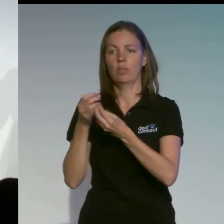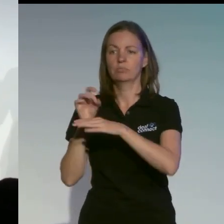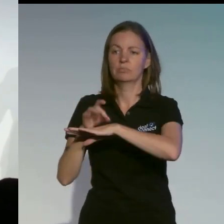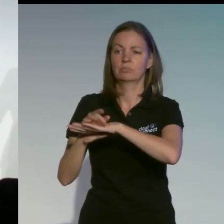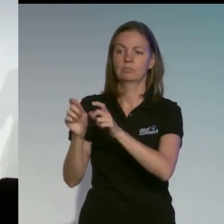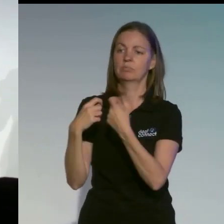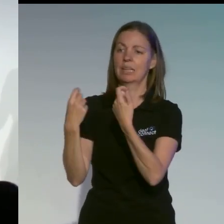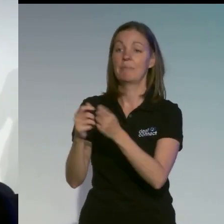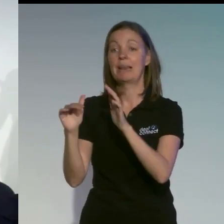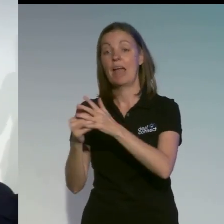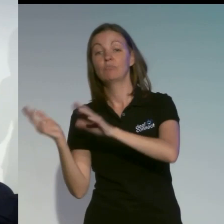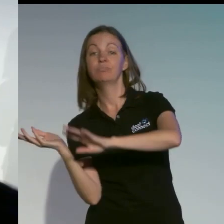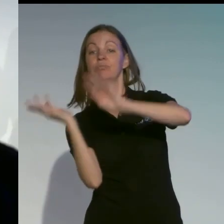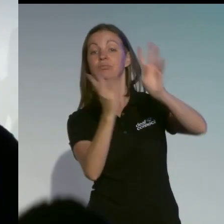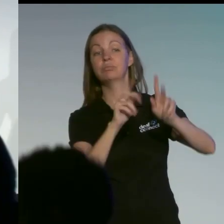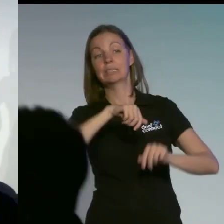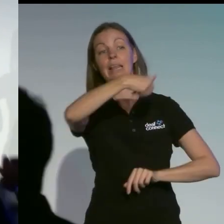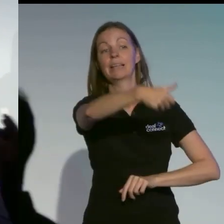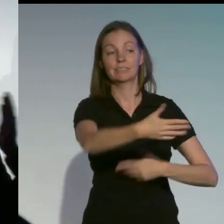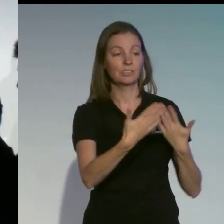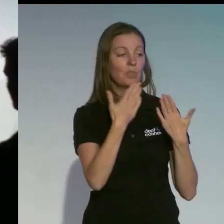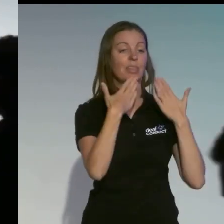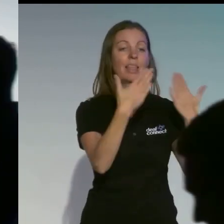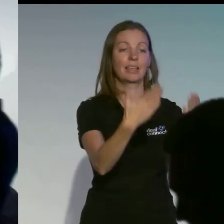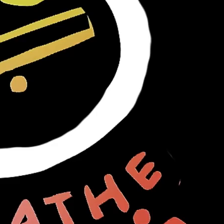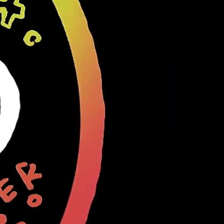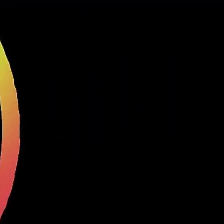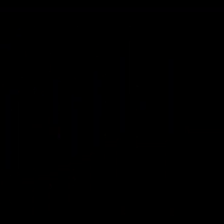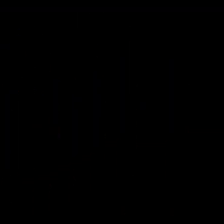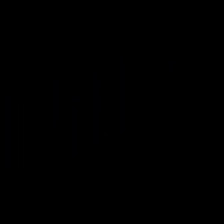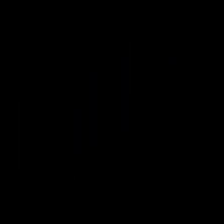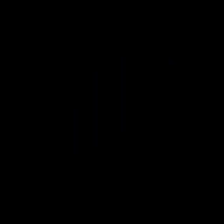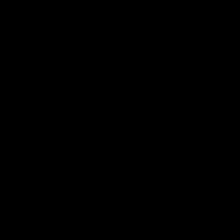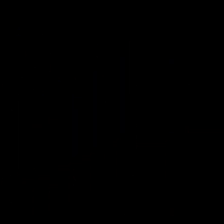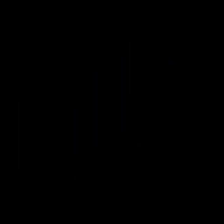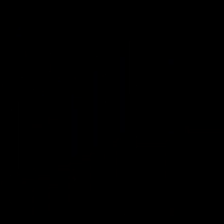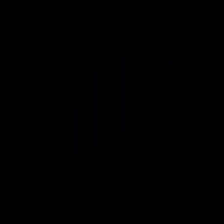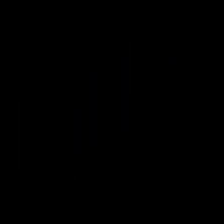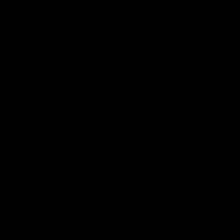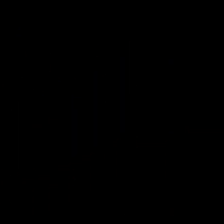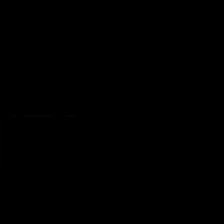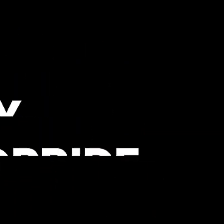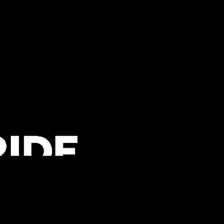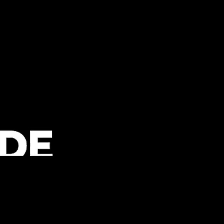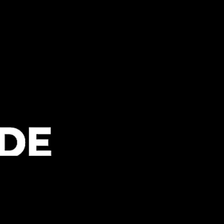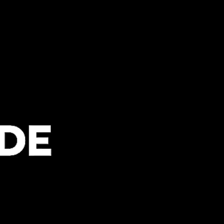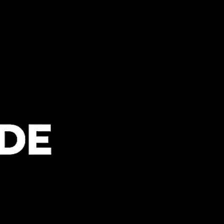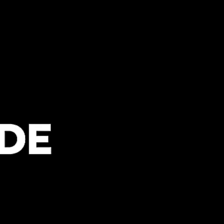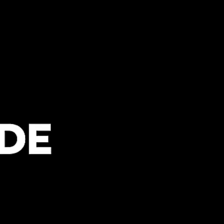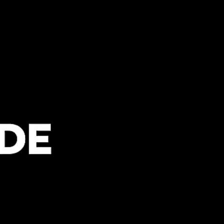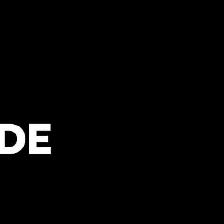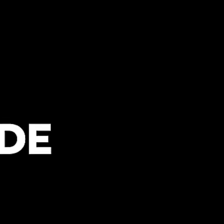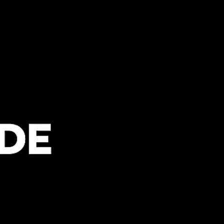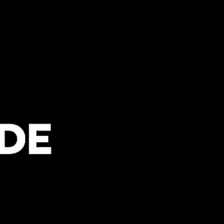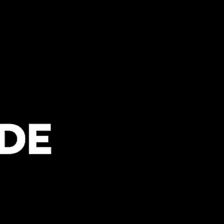to, move to your next session. Thank you so much for being with us. Thank you. Thank you. We are